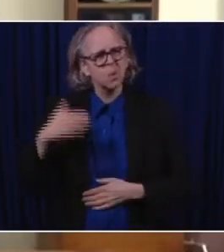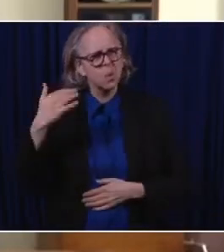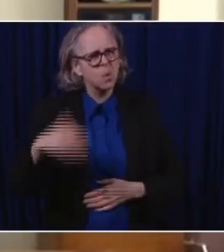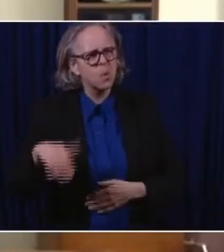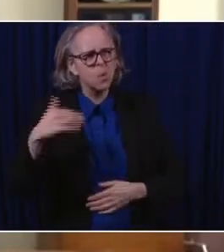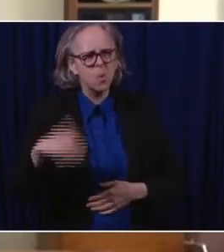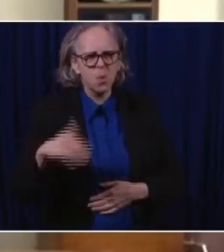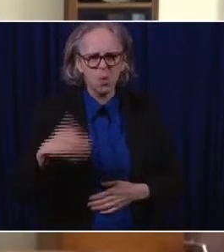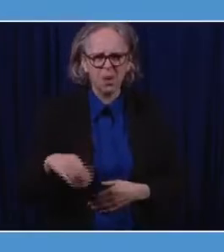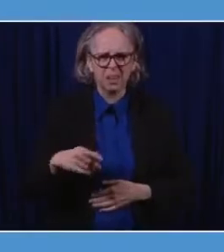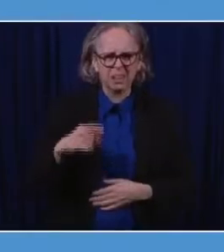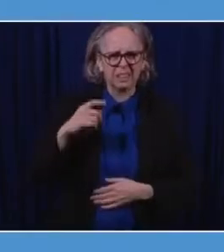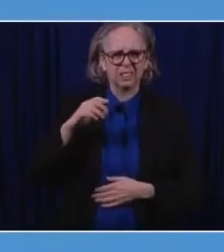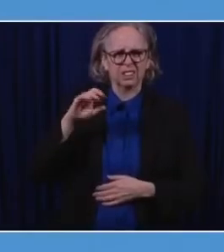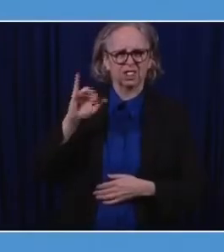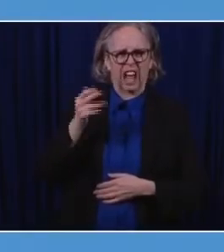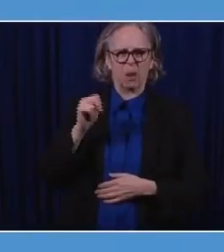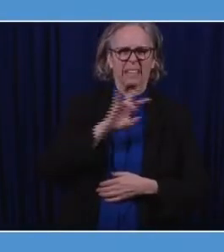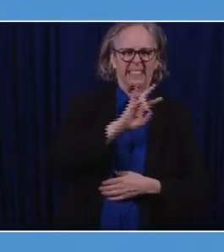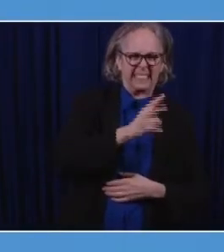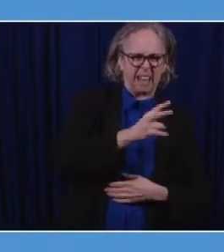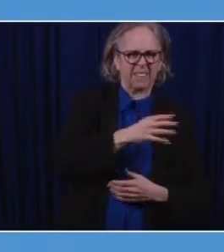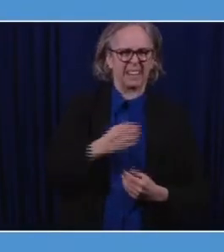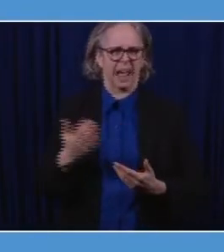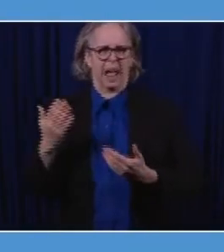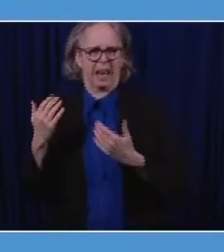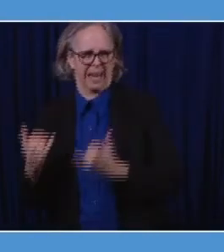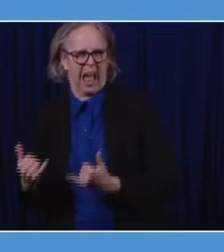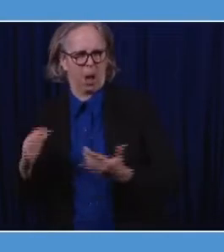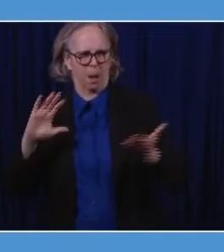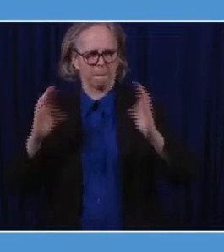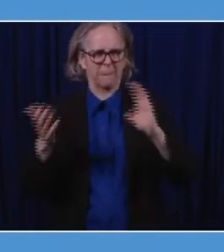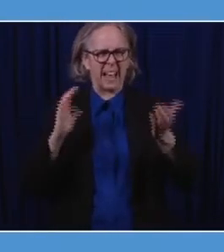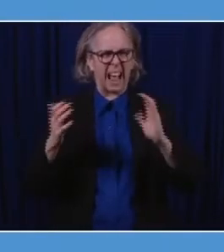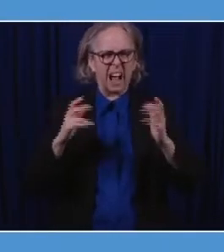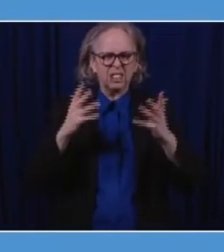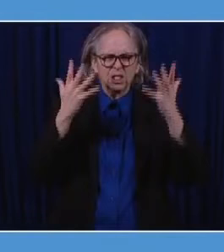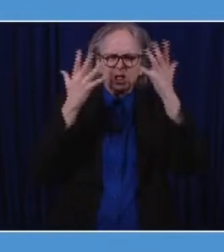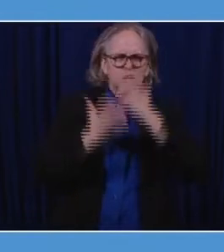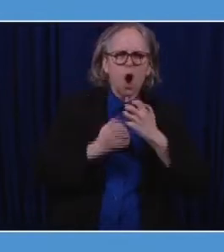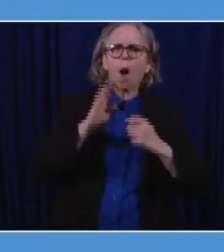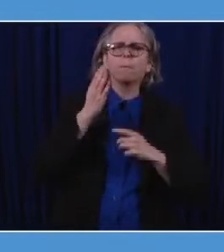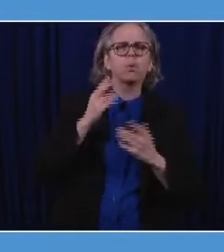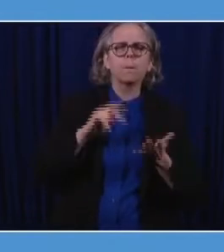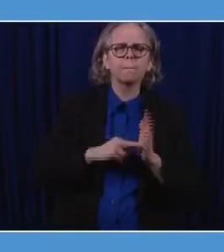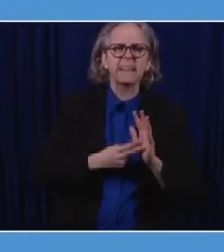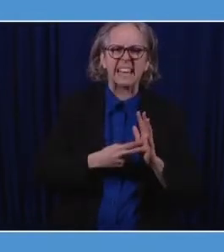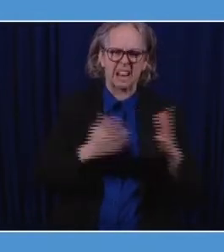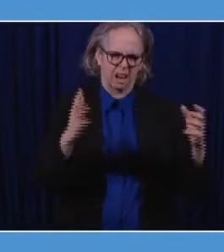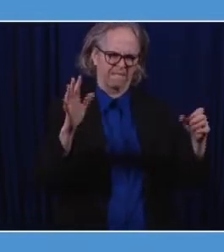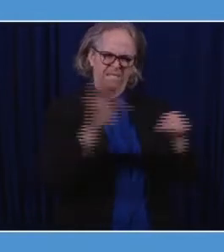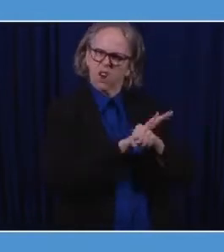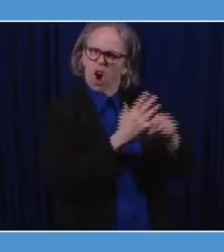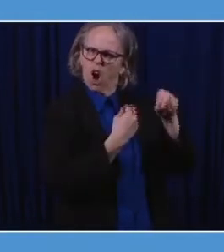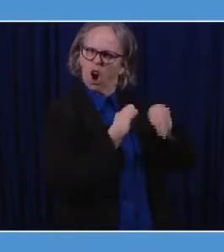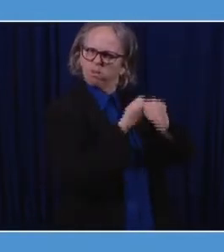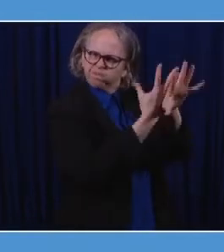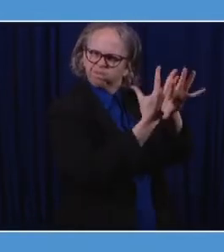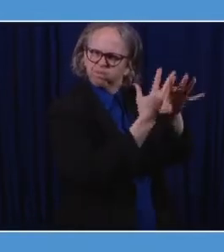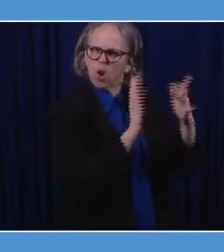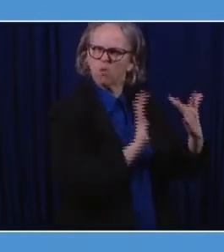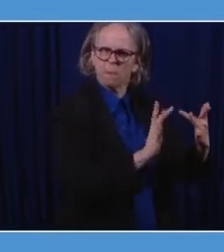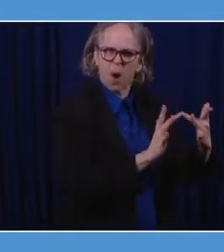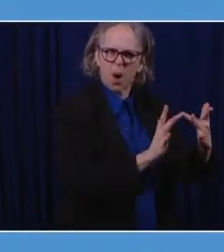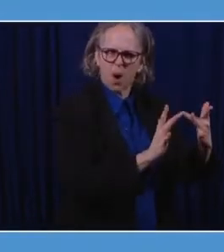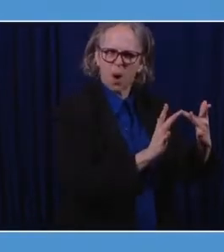are the dark blue color. This is where we were February